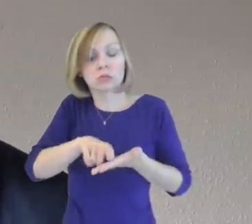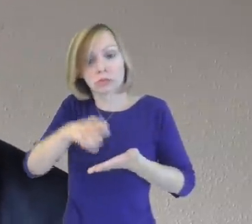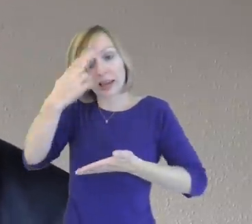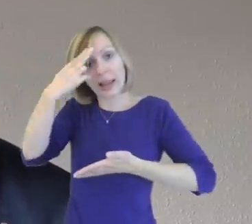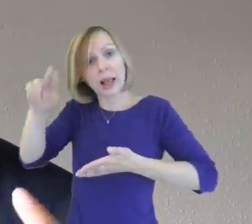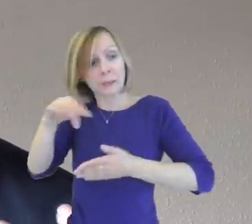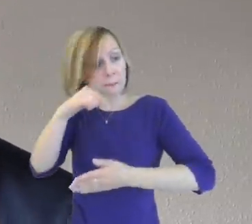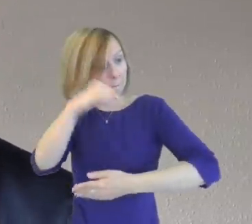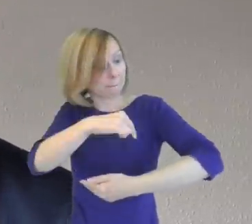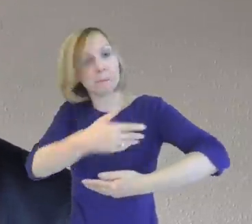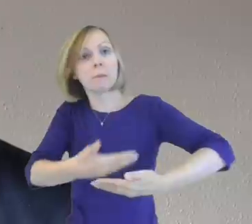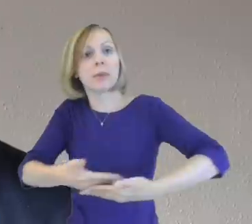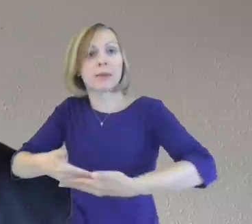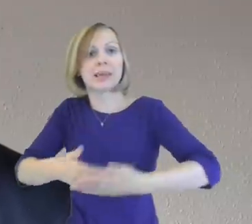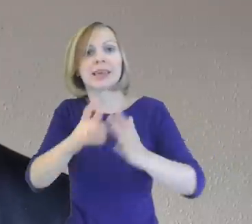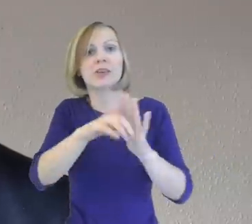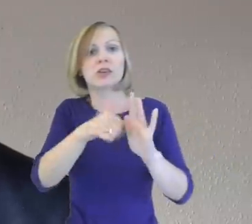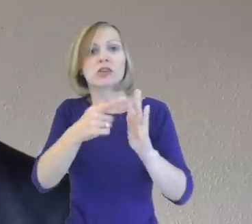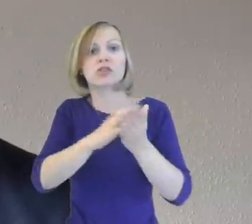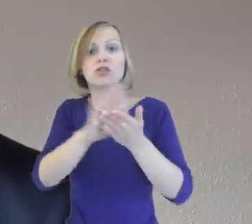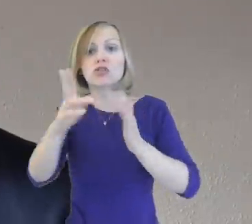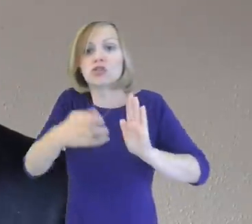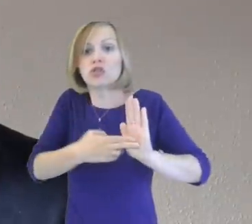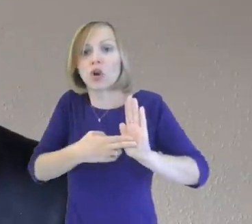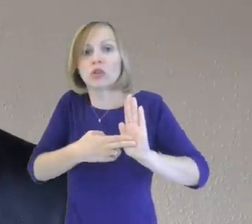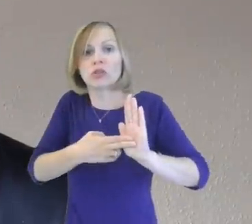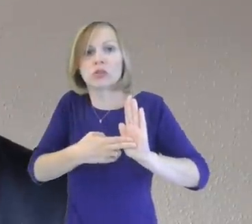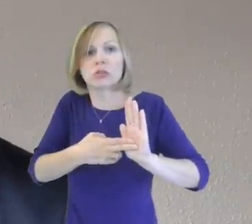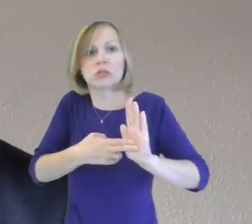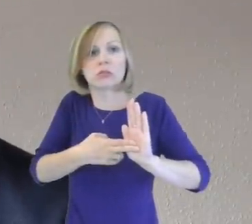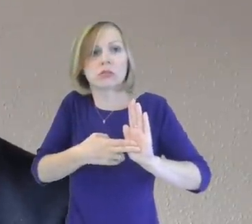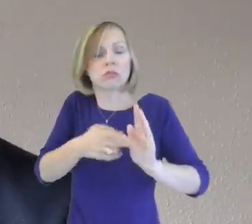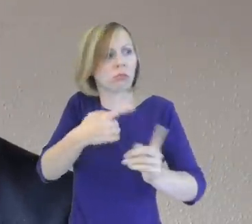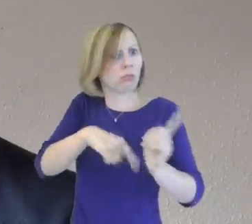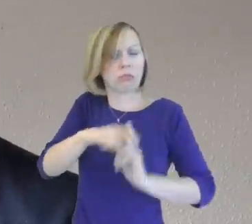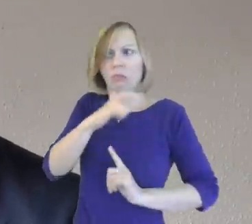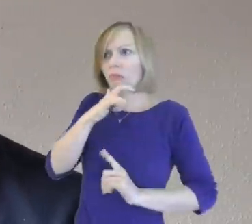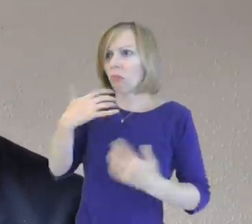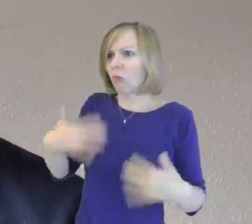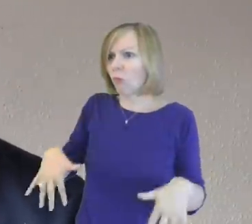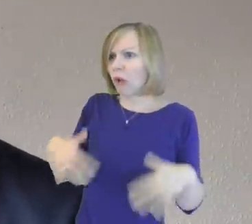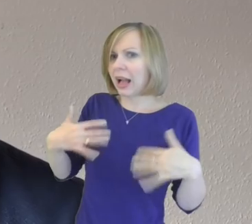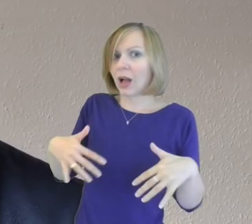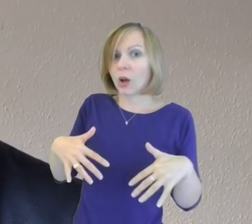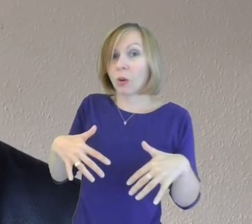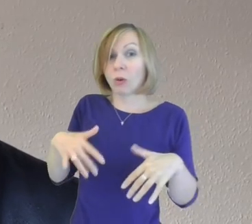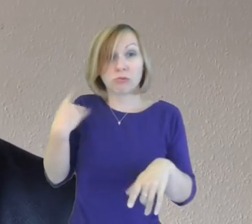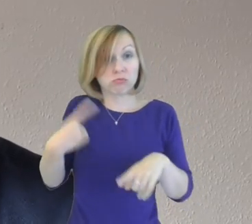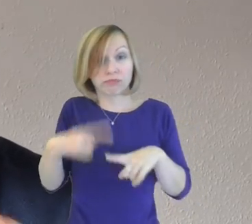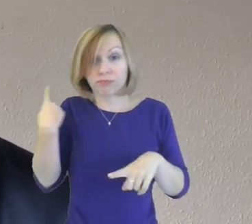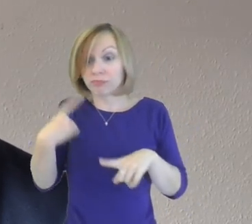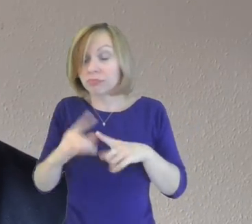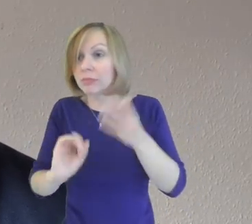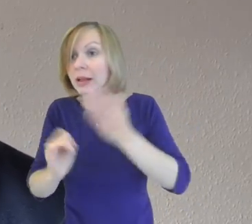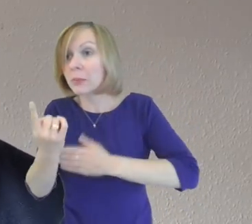name is John." And they marveled all. And his mouth was